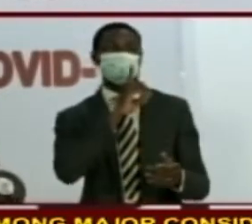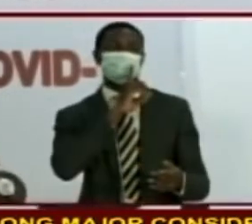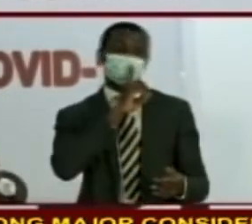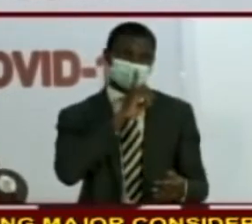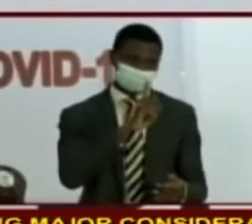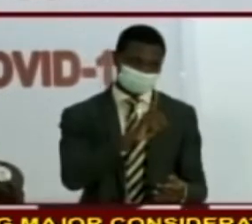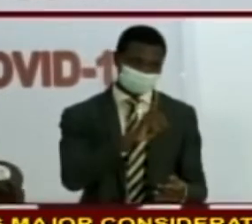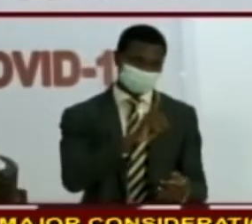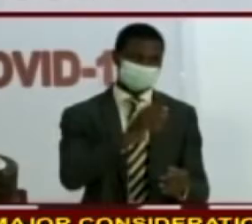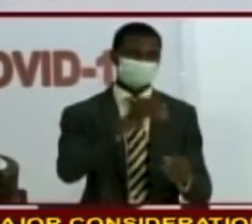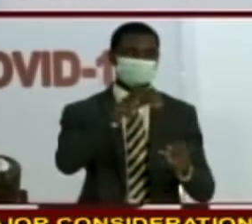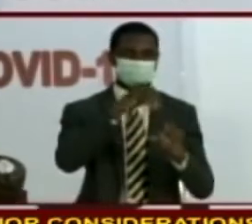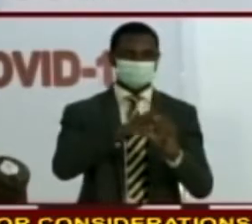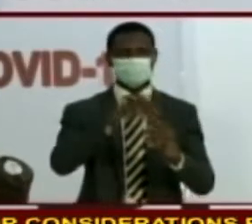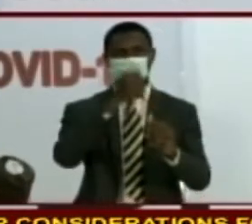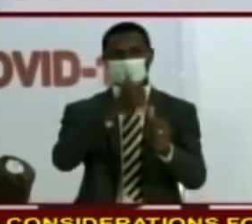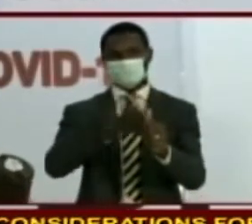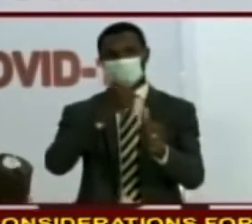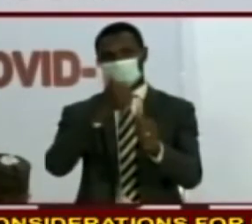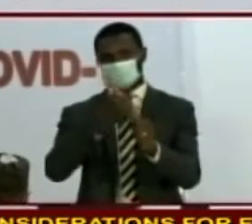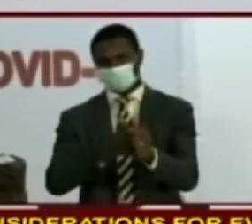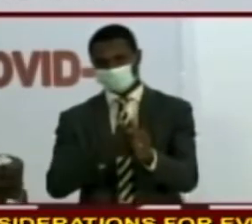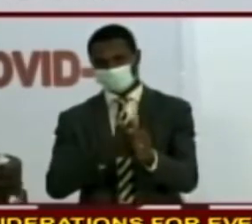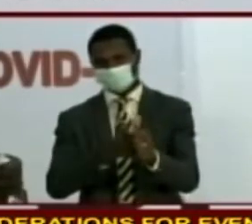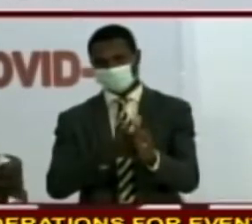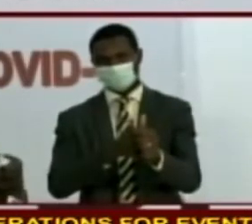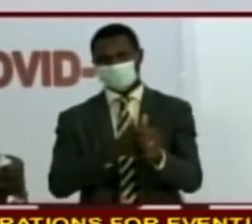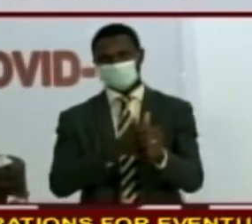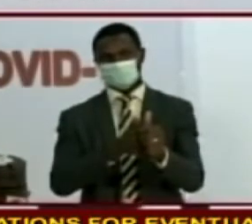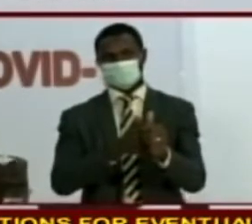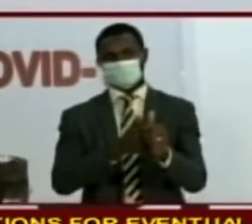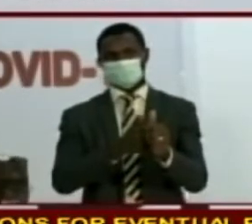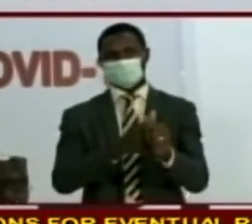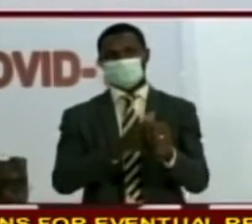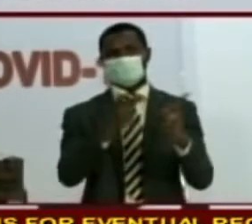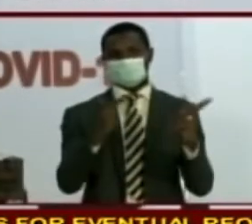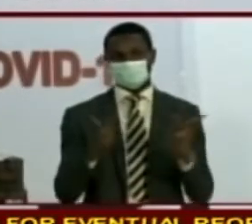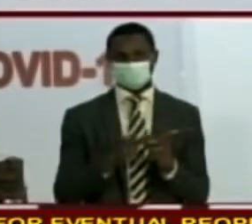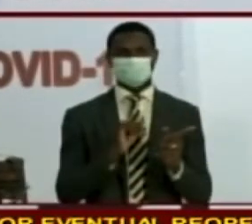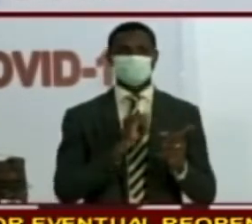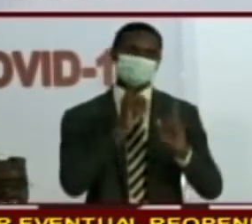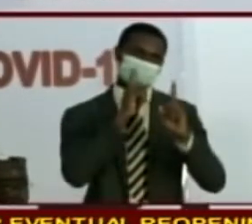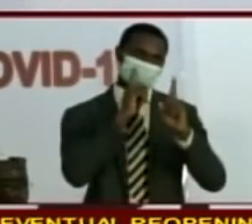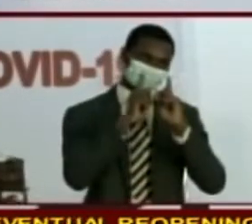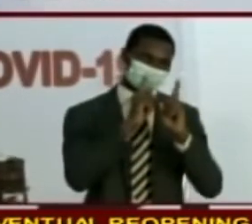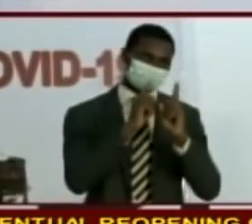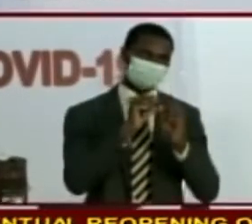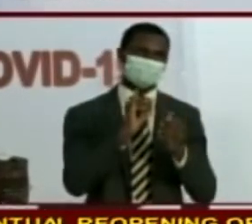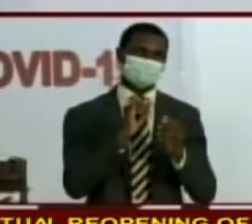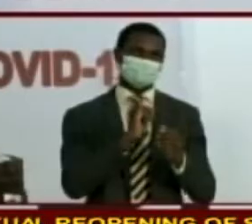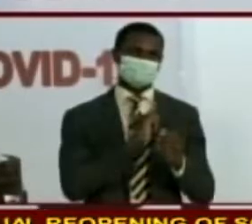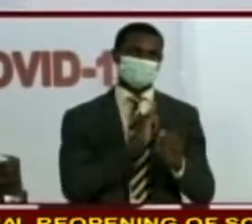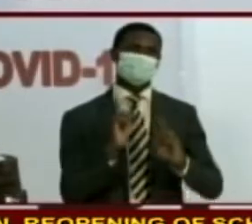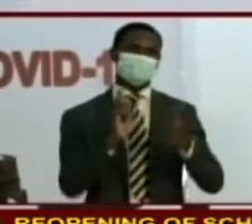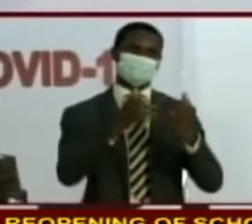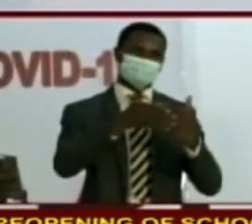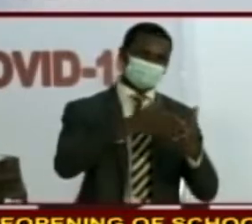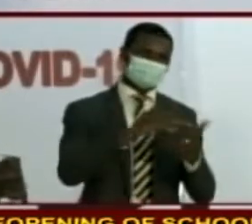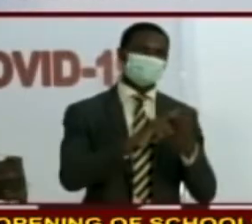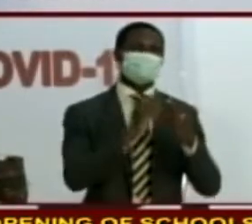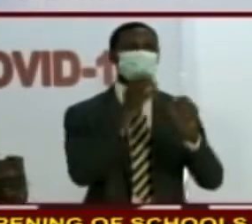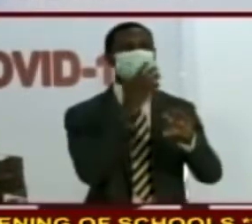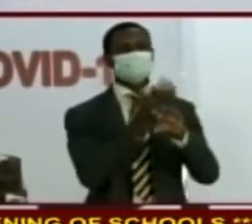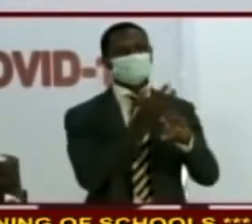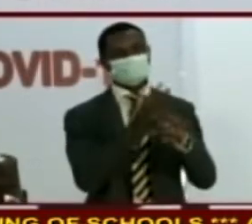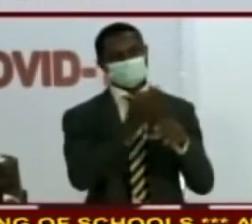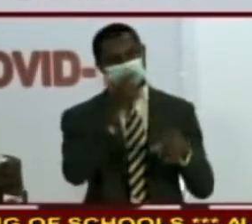in every station where I've spoken about this, I go back to asking parents to please help us. Mothers